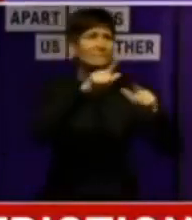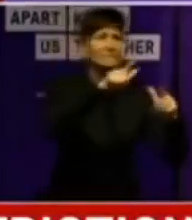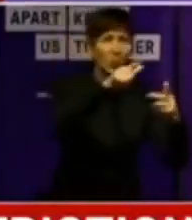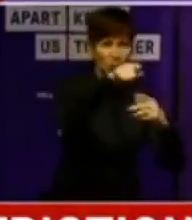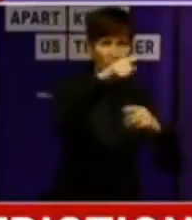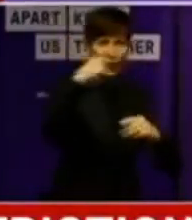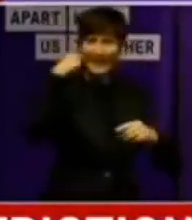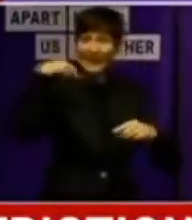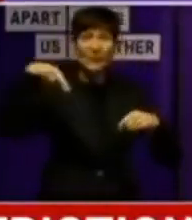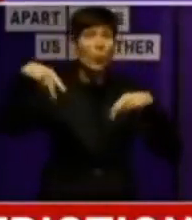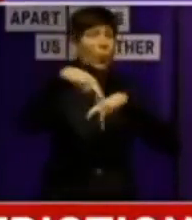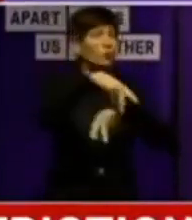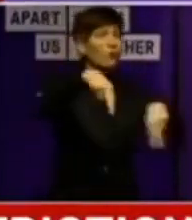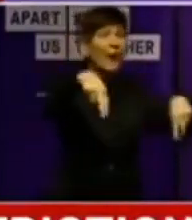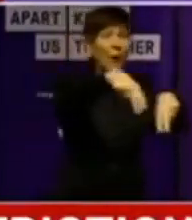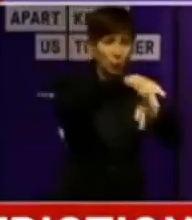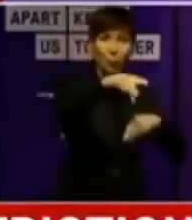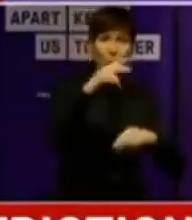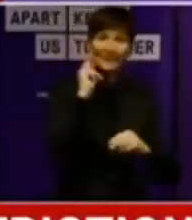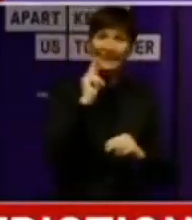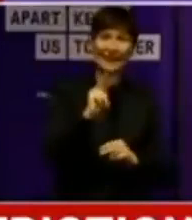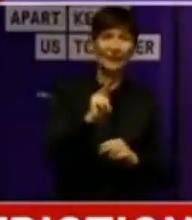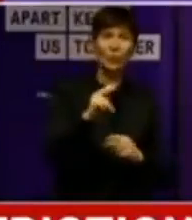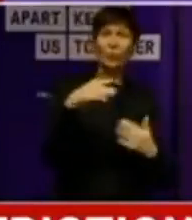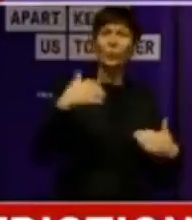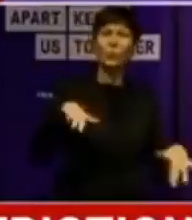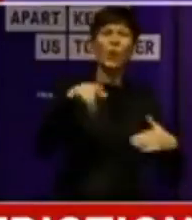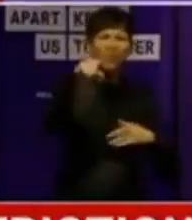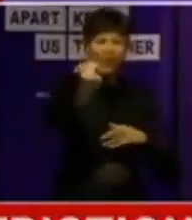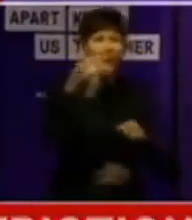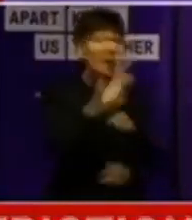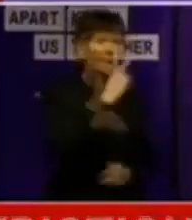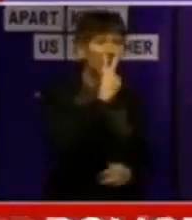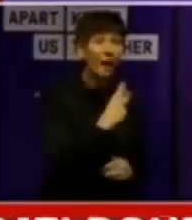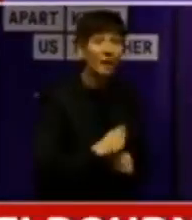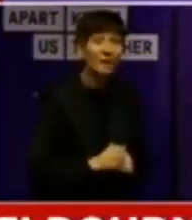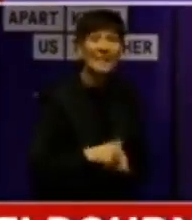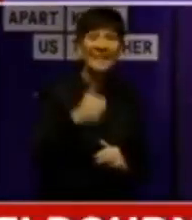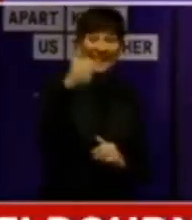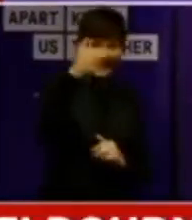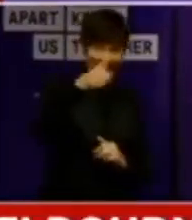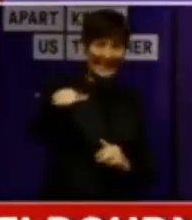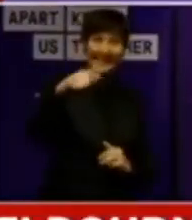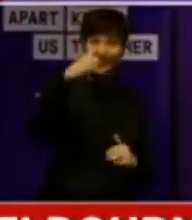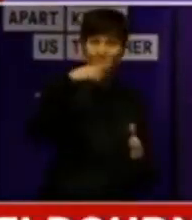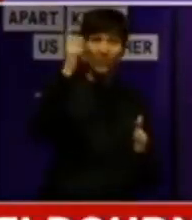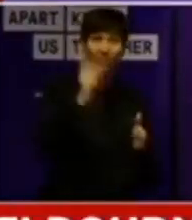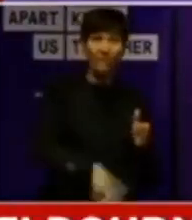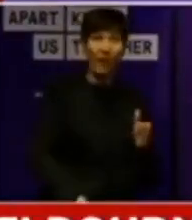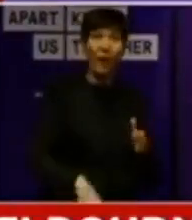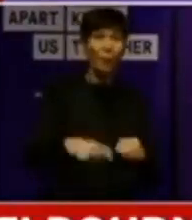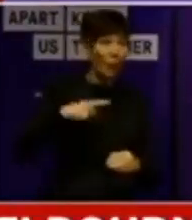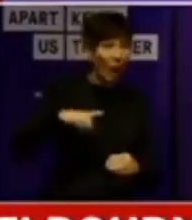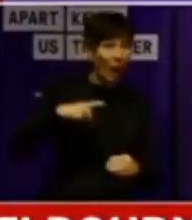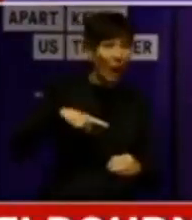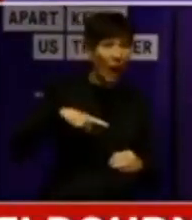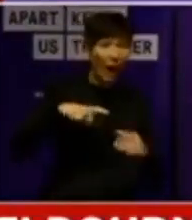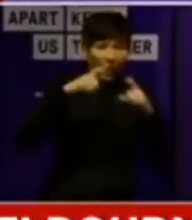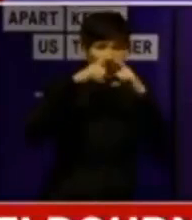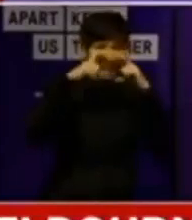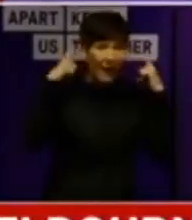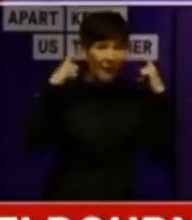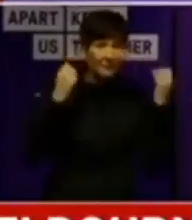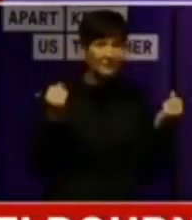in proper areas, and they're enforcing as you would expect them to be doing so. And from our perspective, though, the people, the